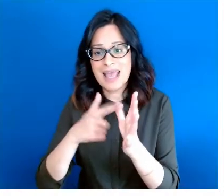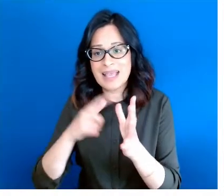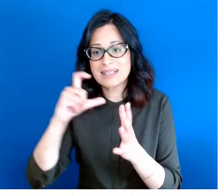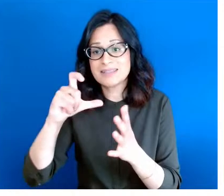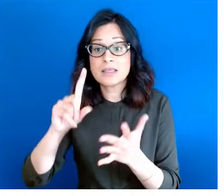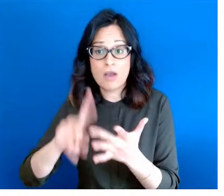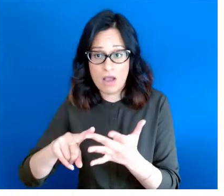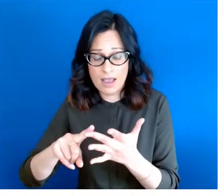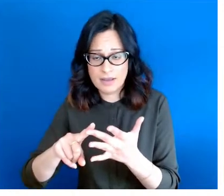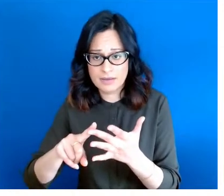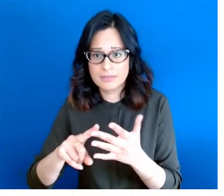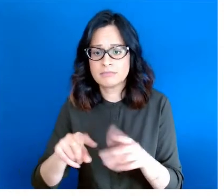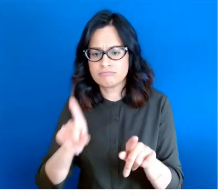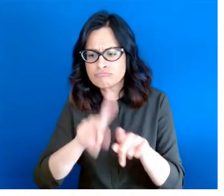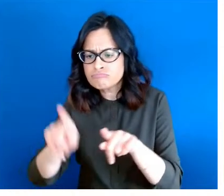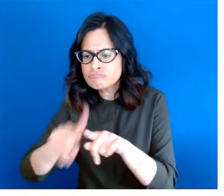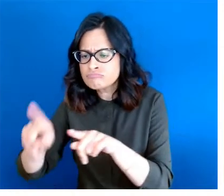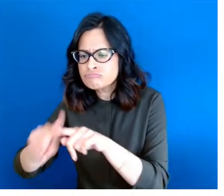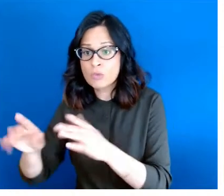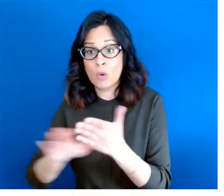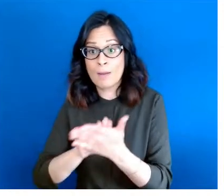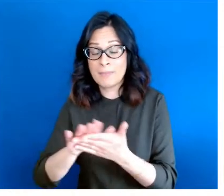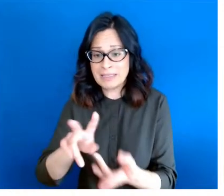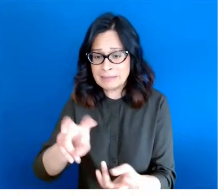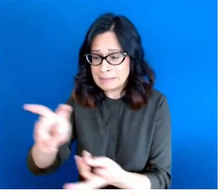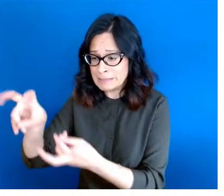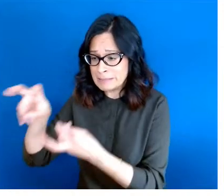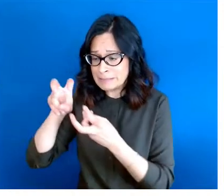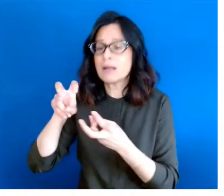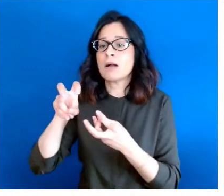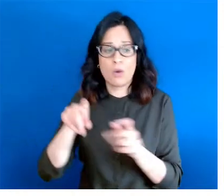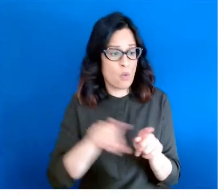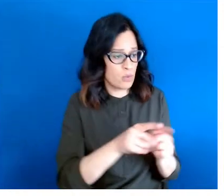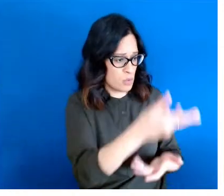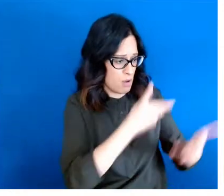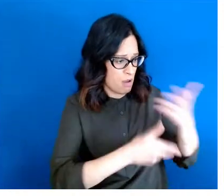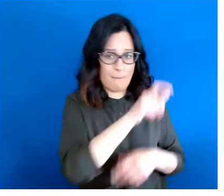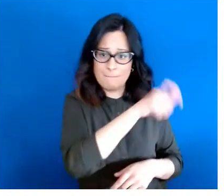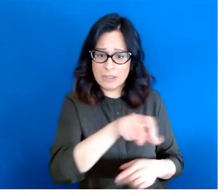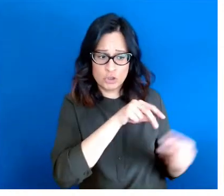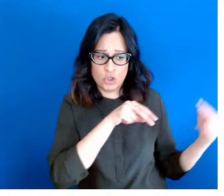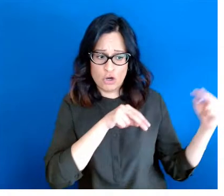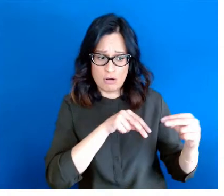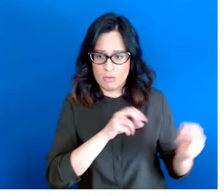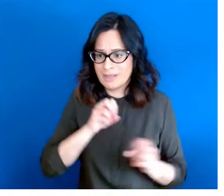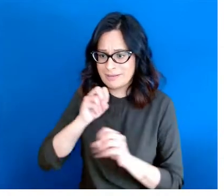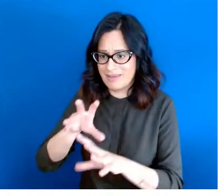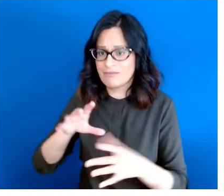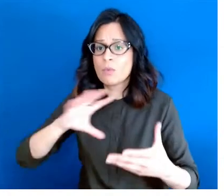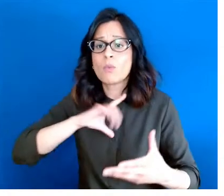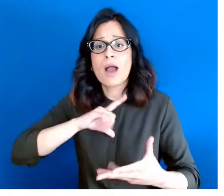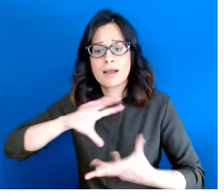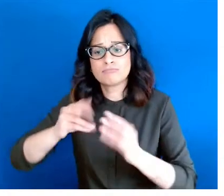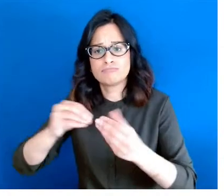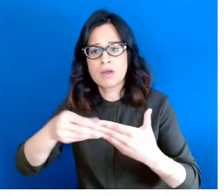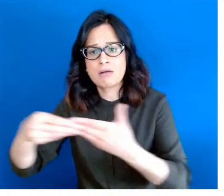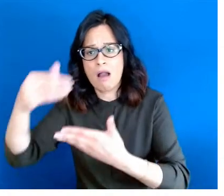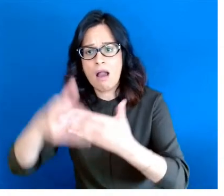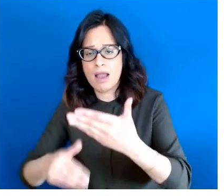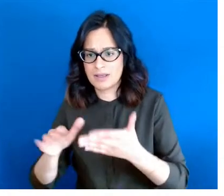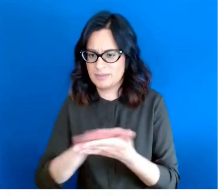so that we can kind of give the patient perspective on any guidelines that are developed.